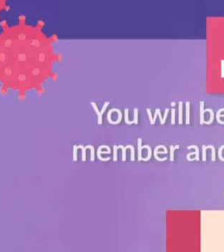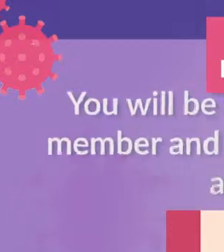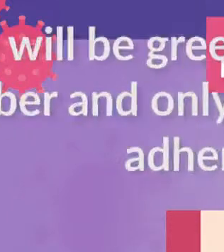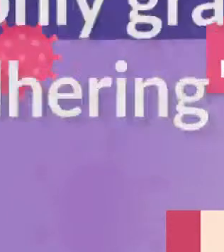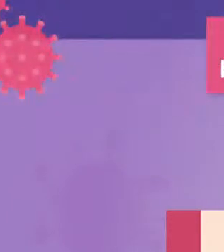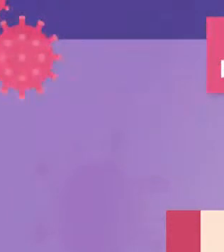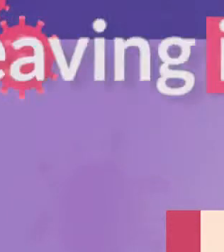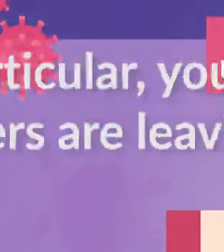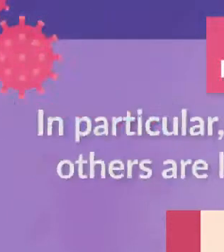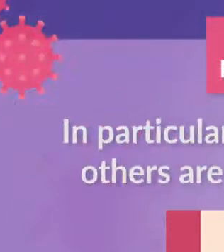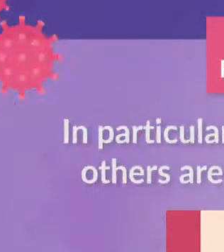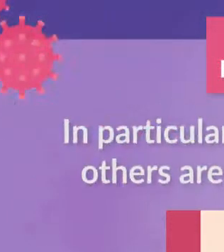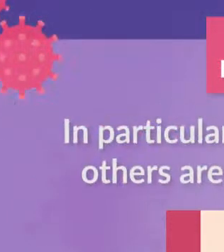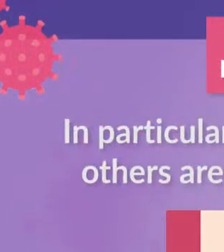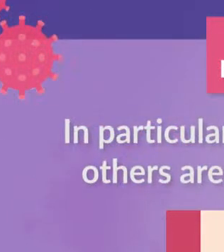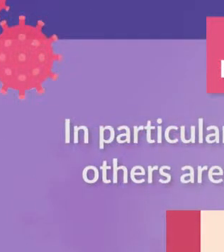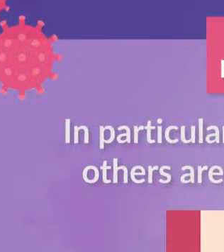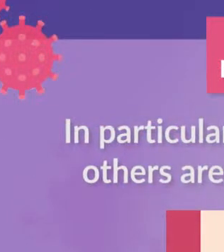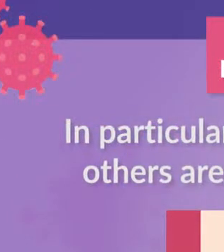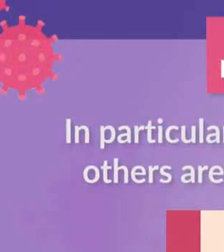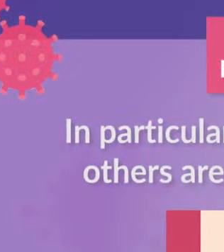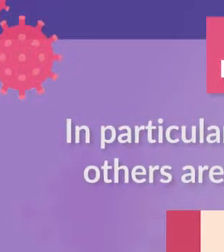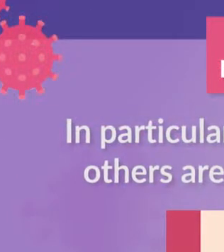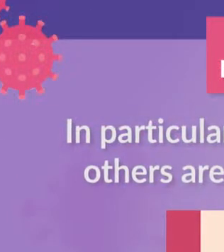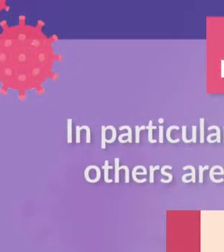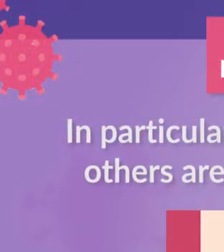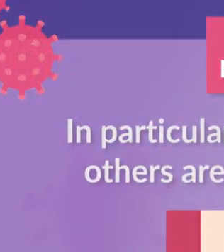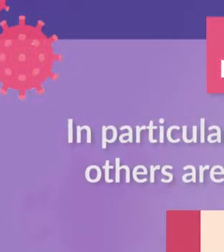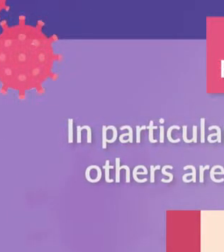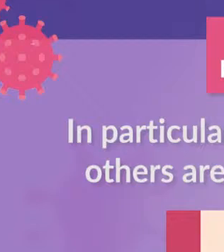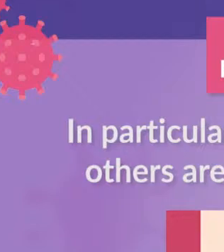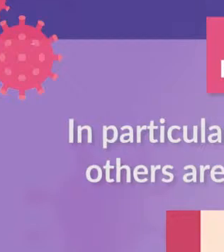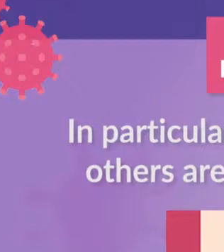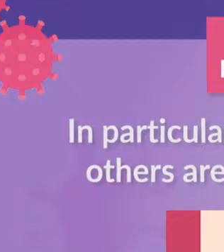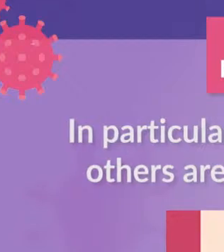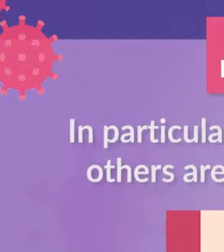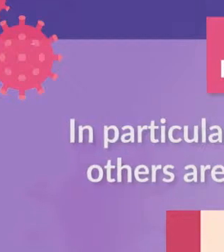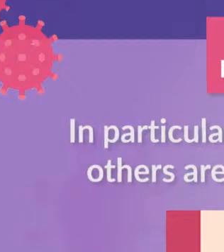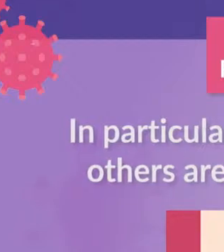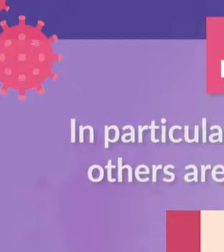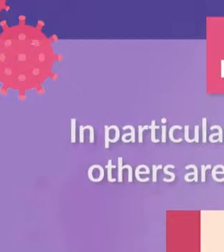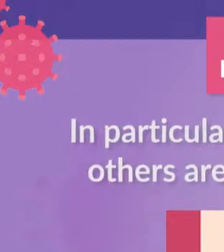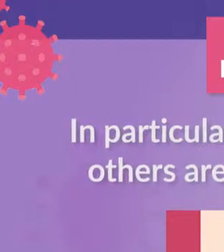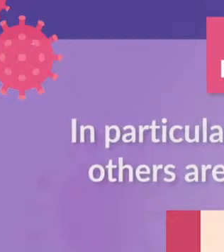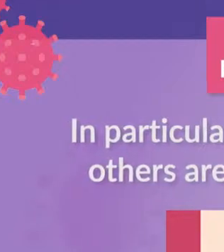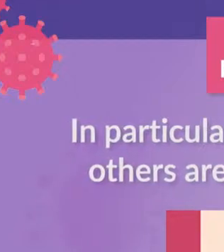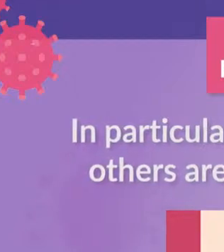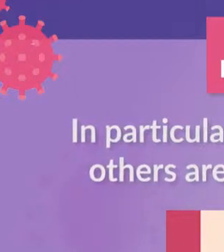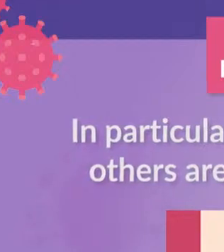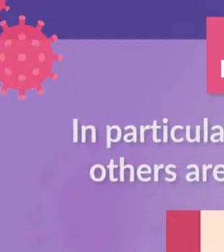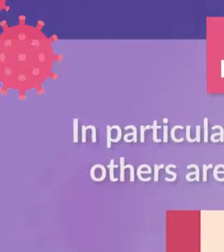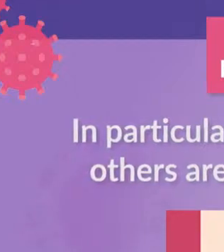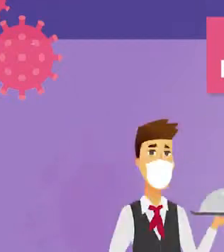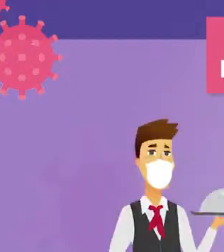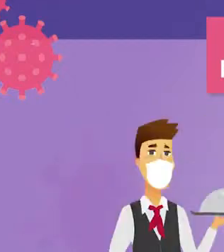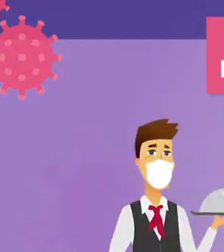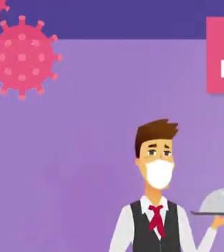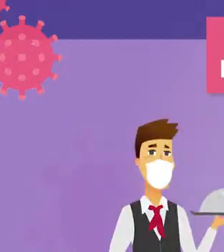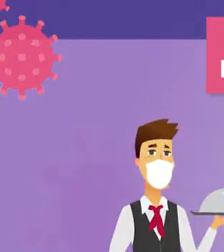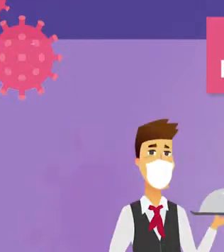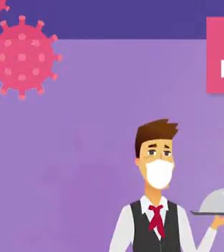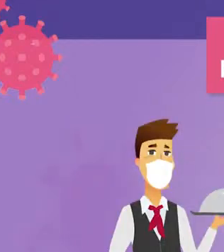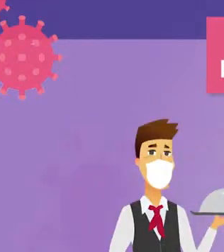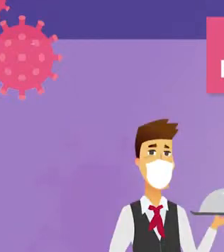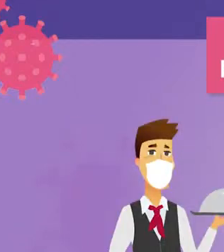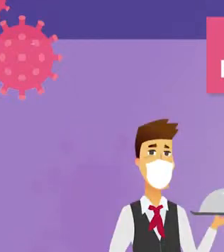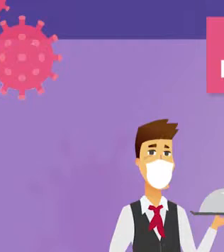distancing. In particular, you will not be allowed to enter when others are leaving in order to avoid close contact. Businesses